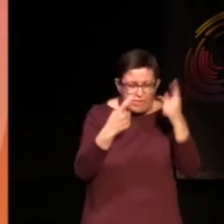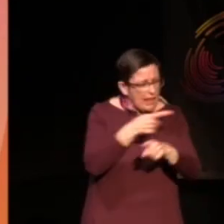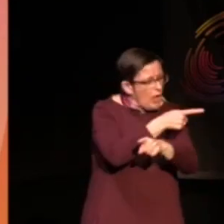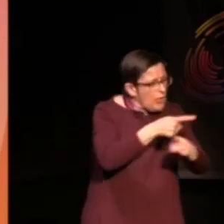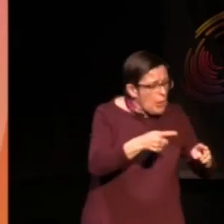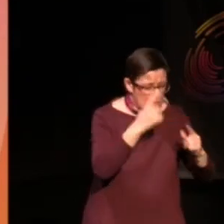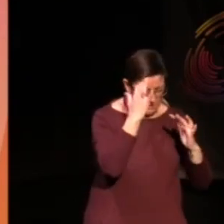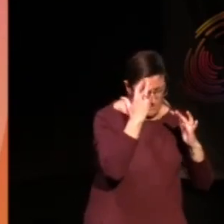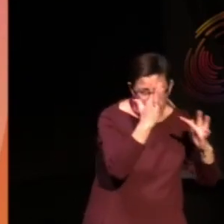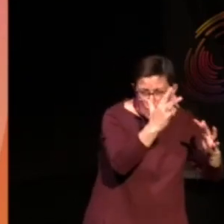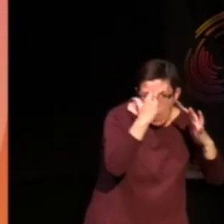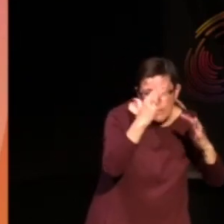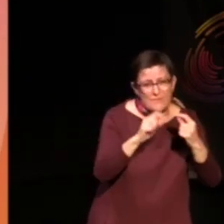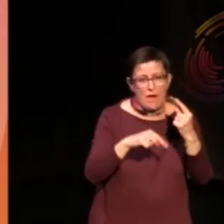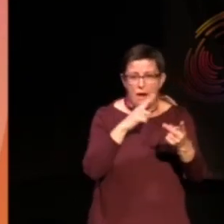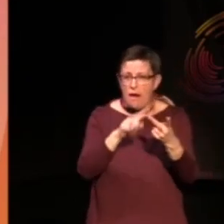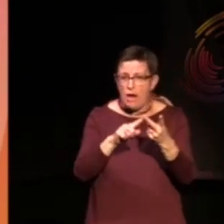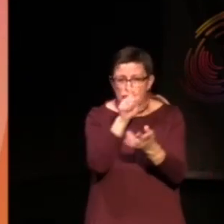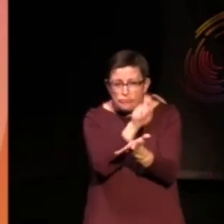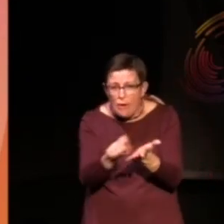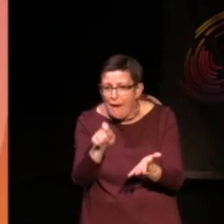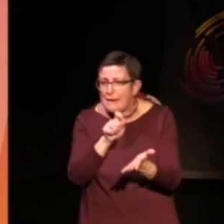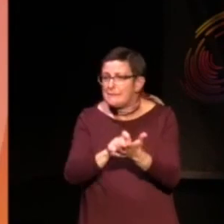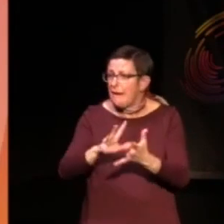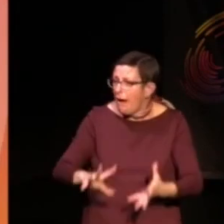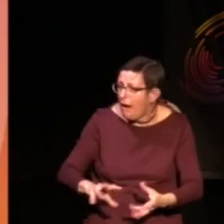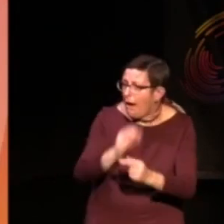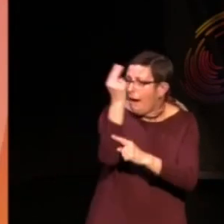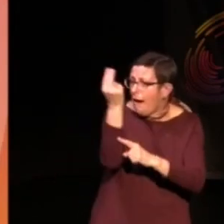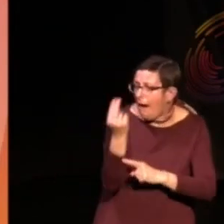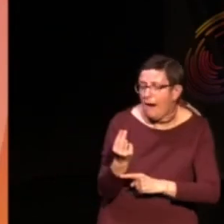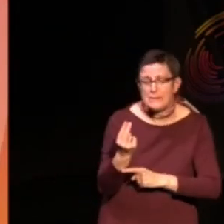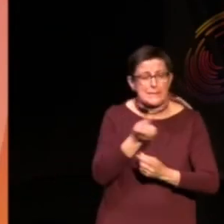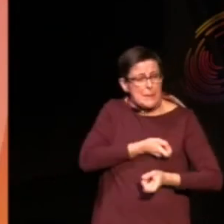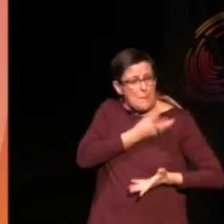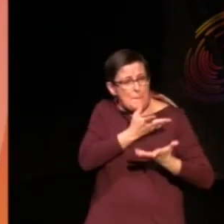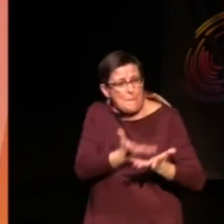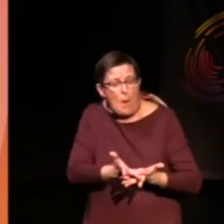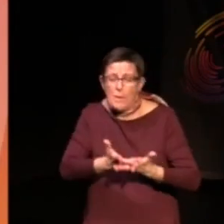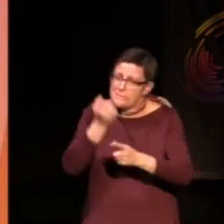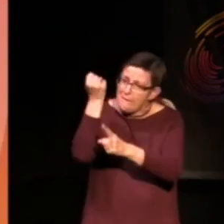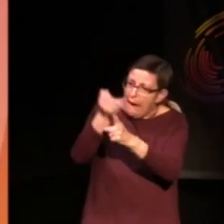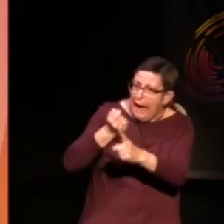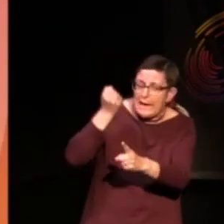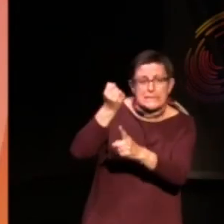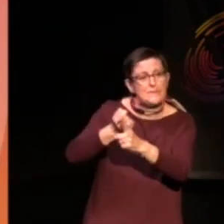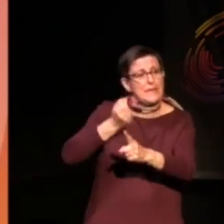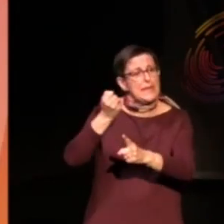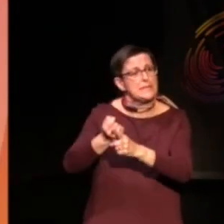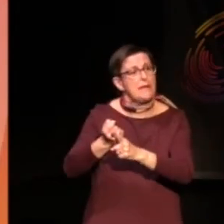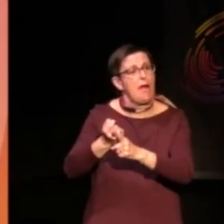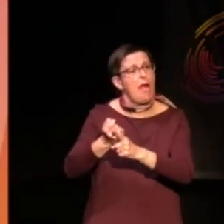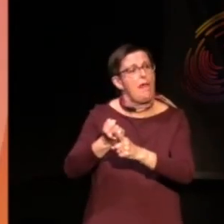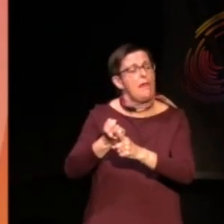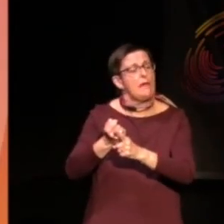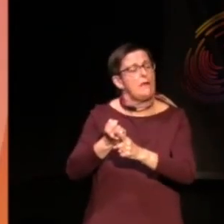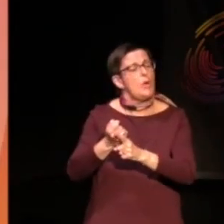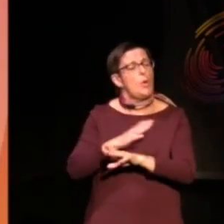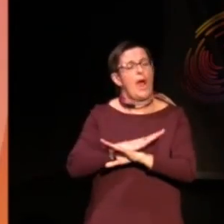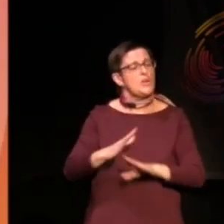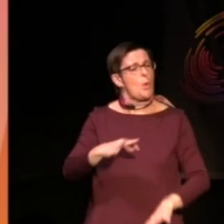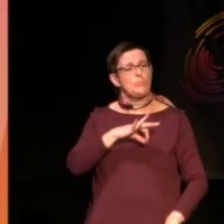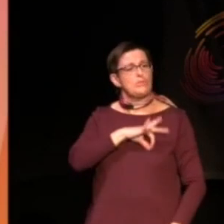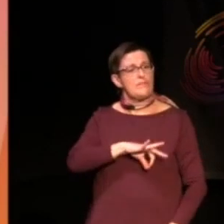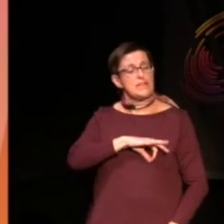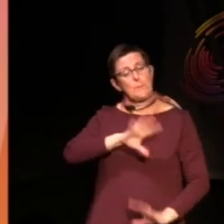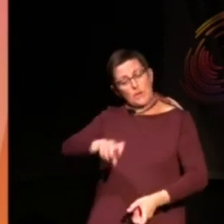writers, artists, poets, and activists of this privilege who contribute so much to